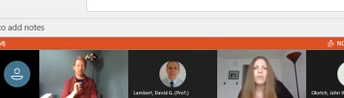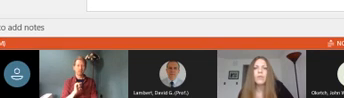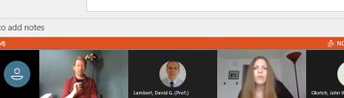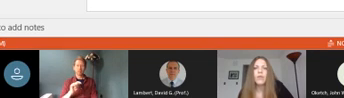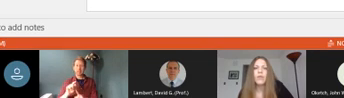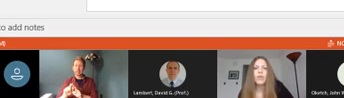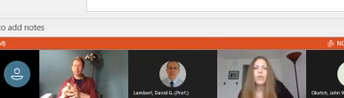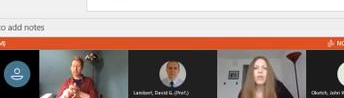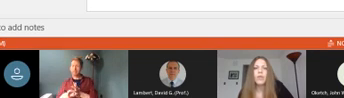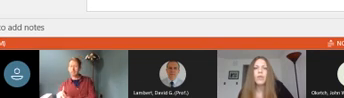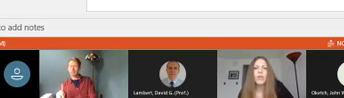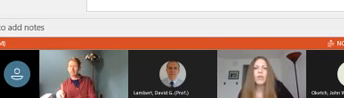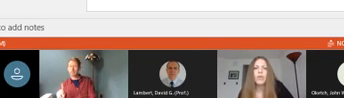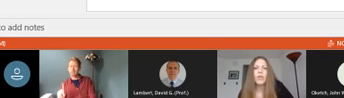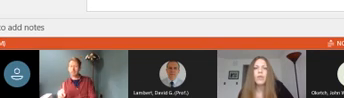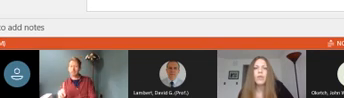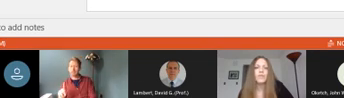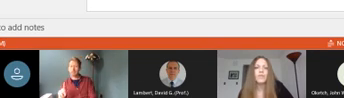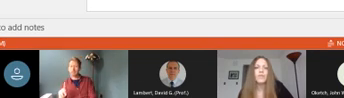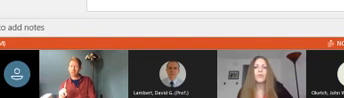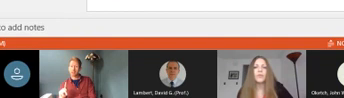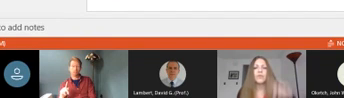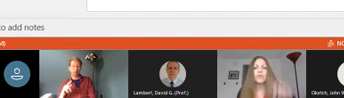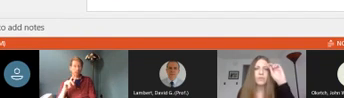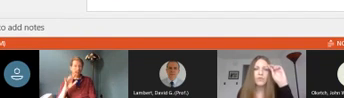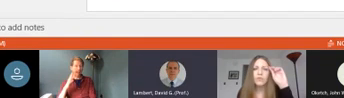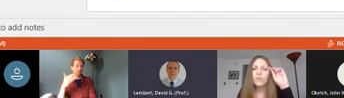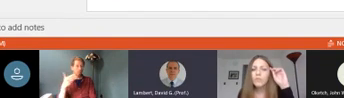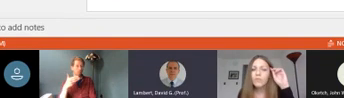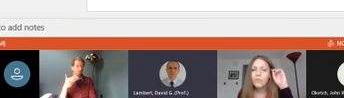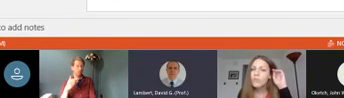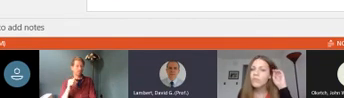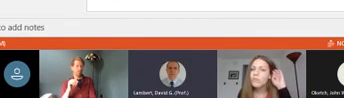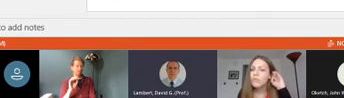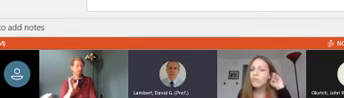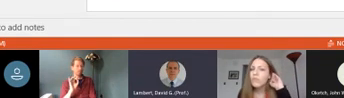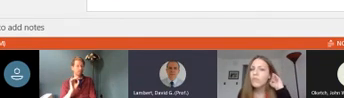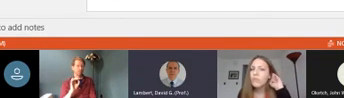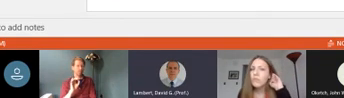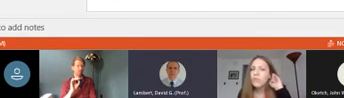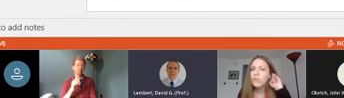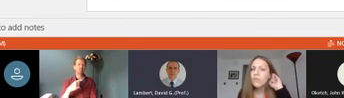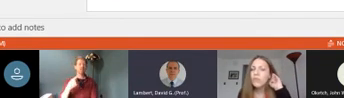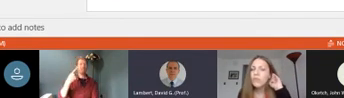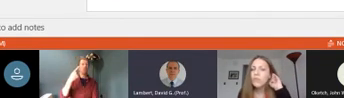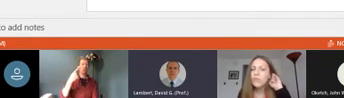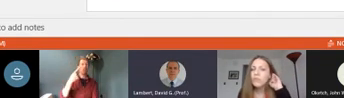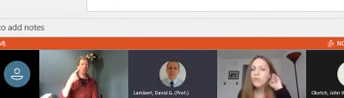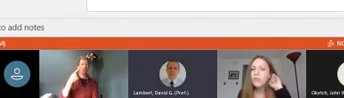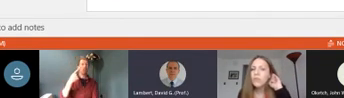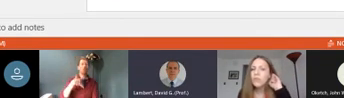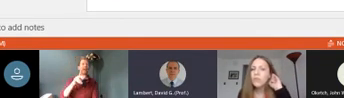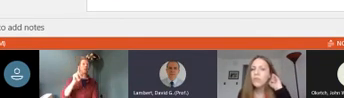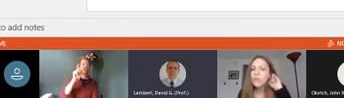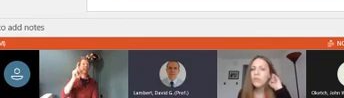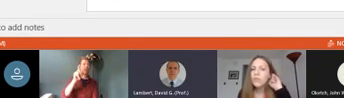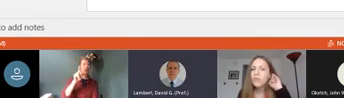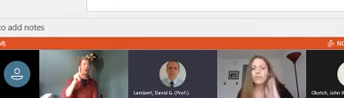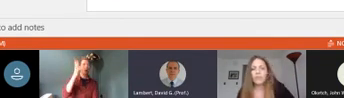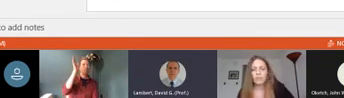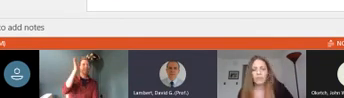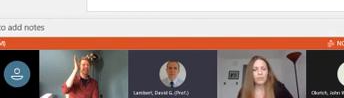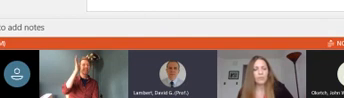Dave? Are you seeing chromosomes? I've just got the first slide. Maybe if you click